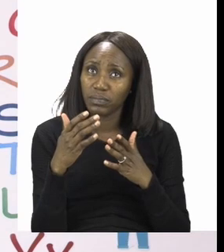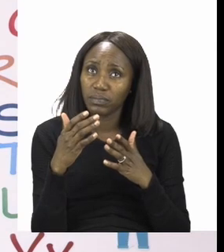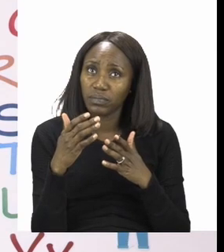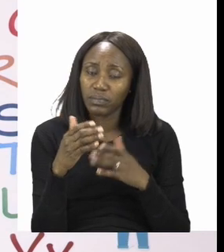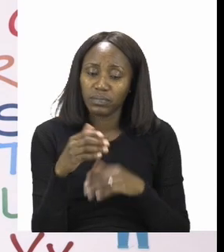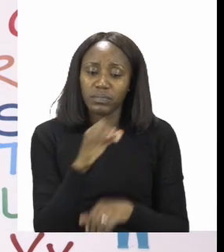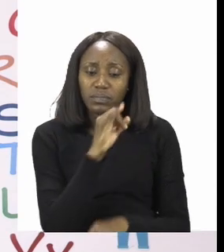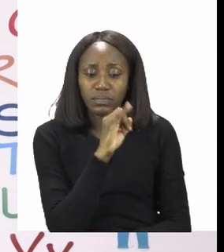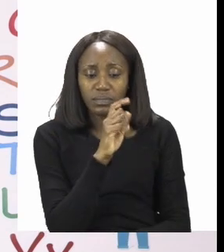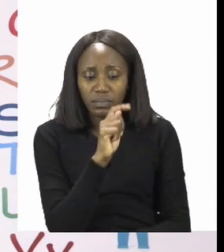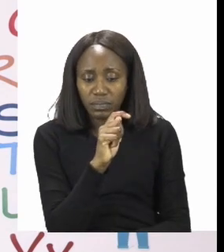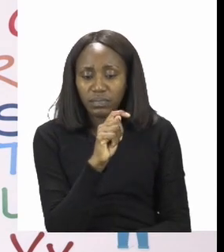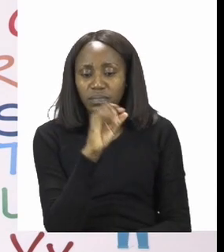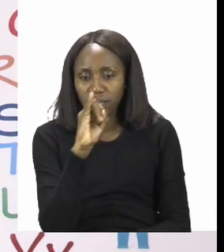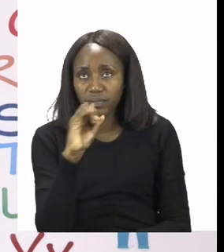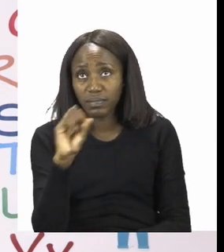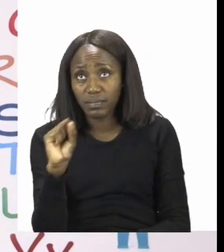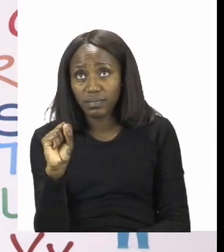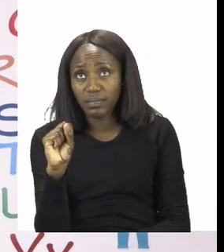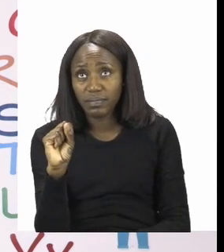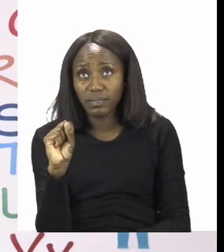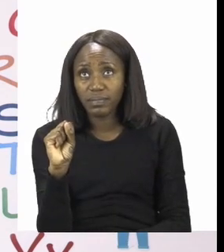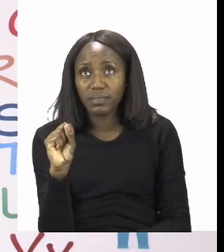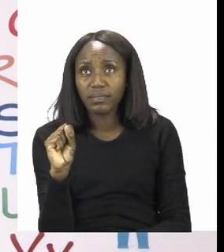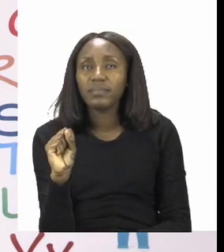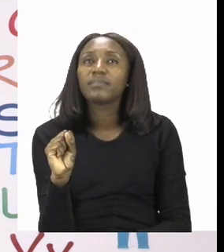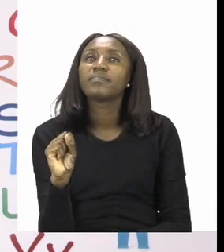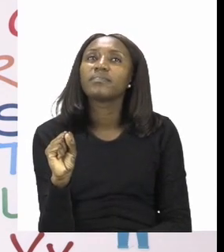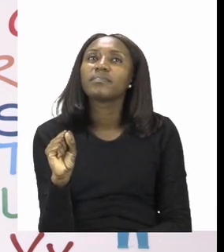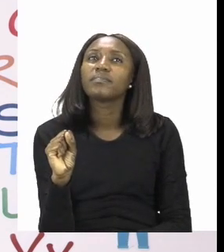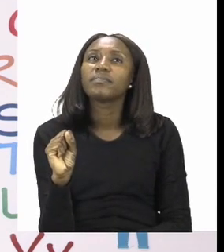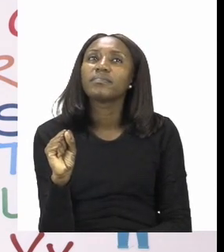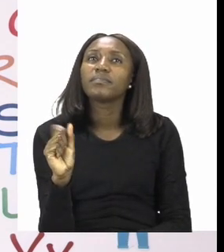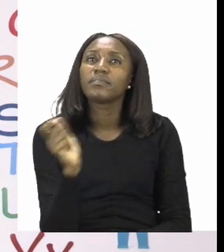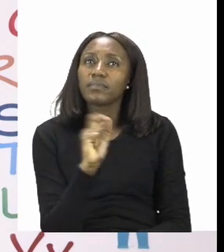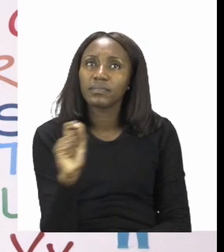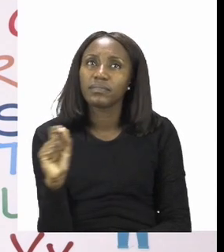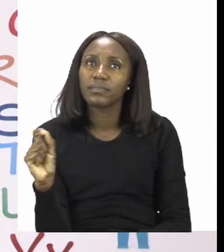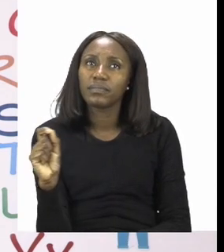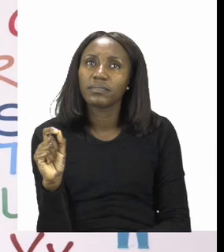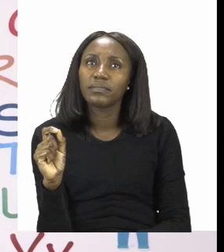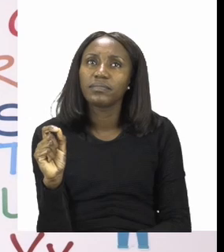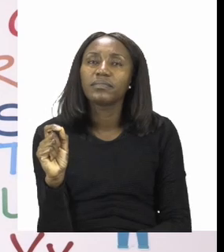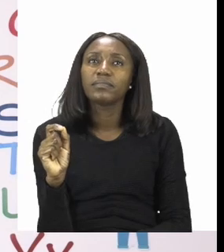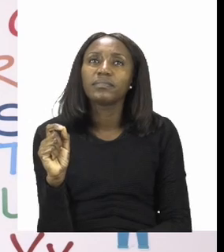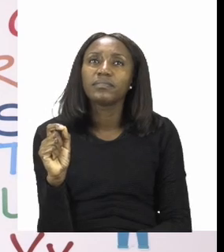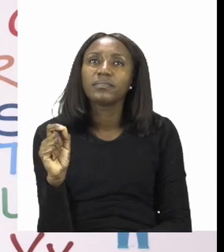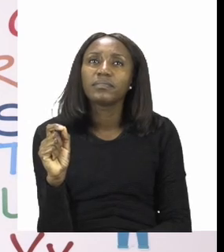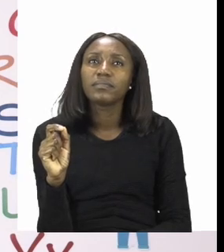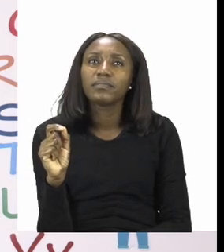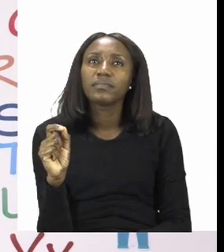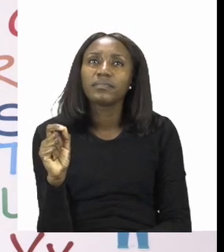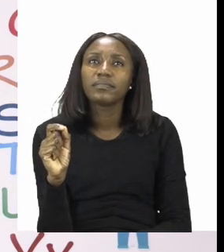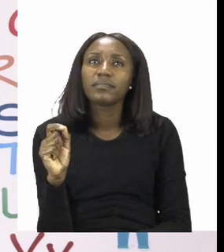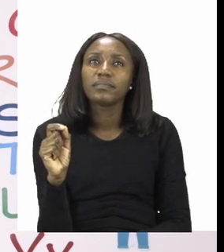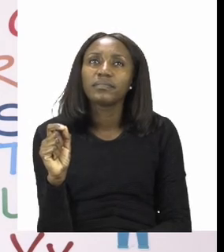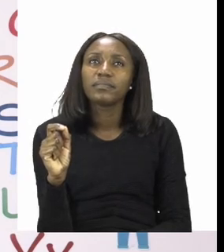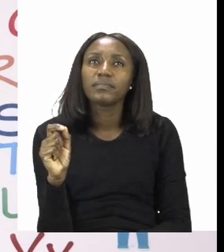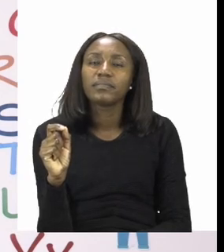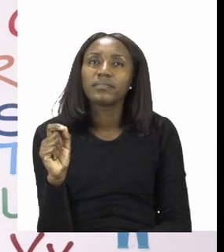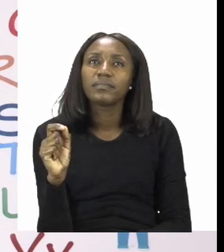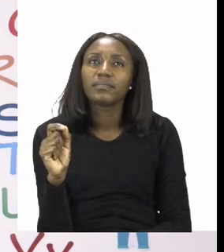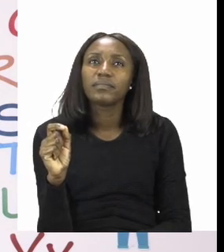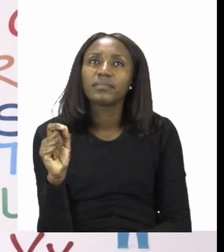words. It is. We need to write them down. I want you to write them down with me. Capital